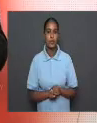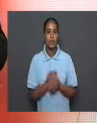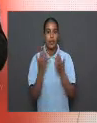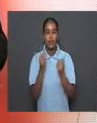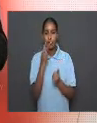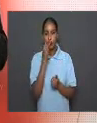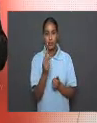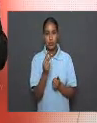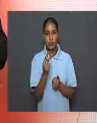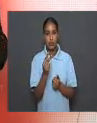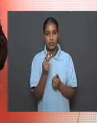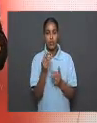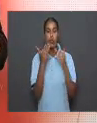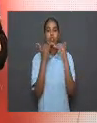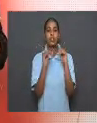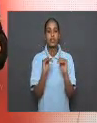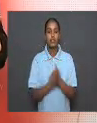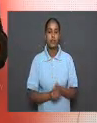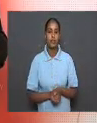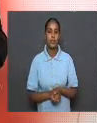Let us look at concentration.